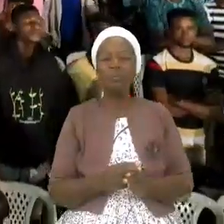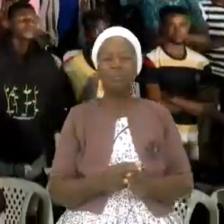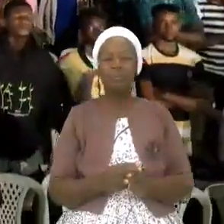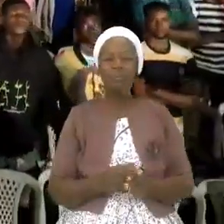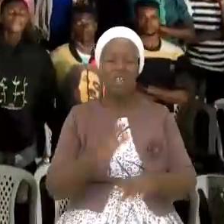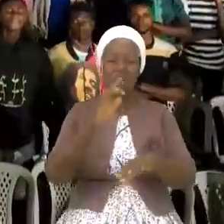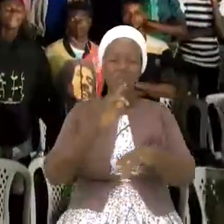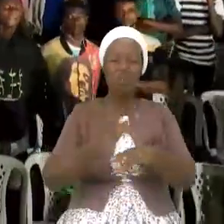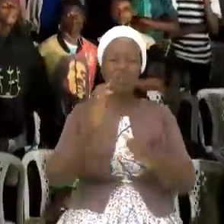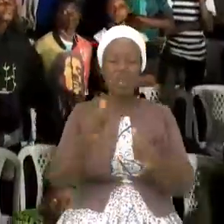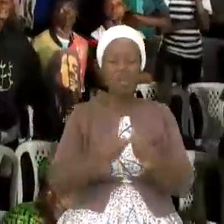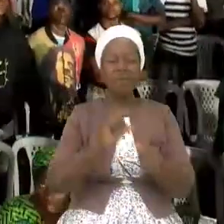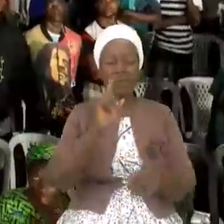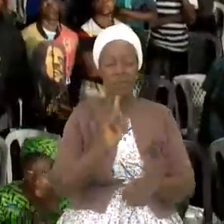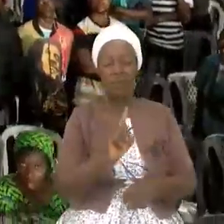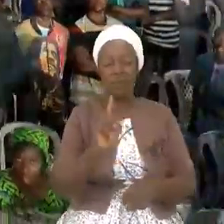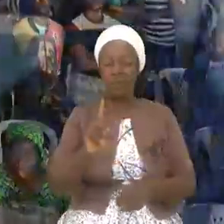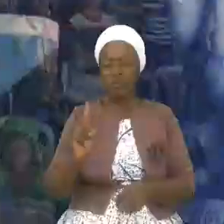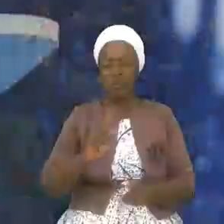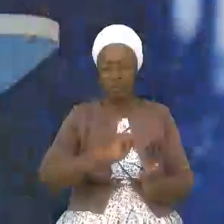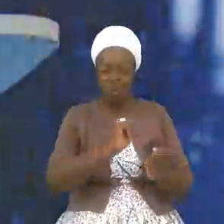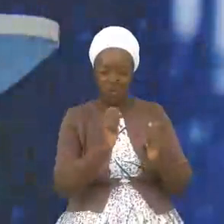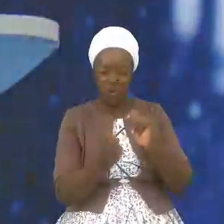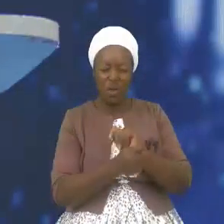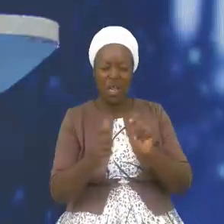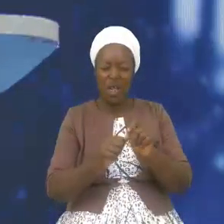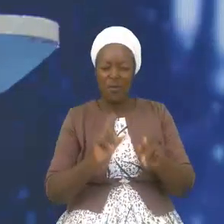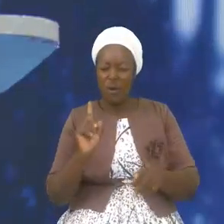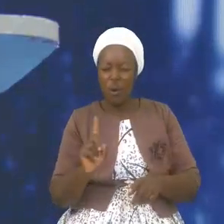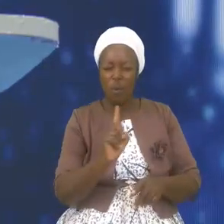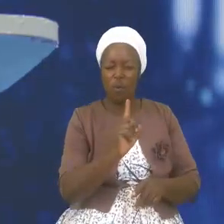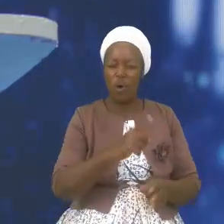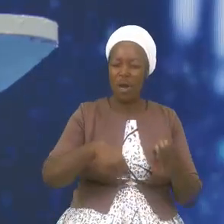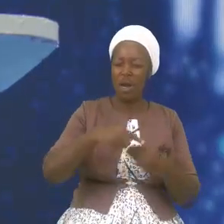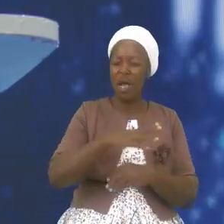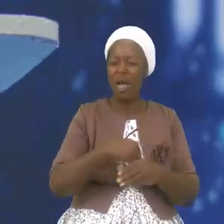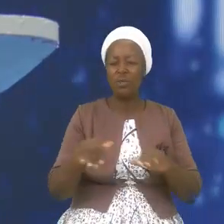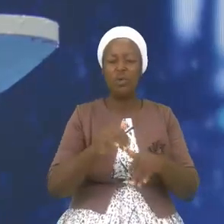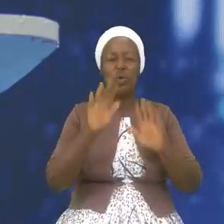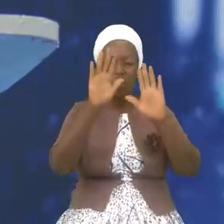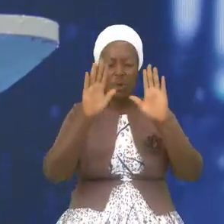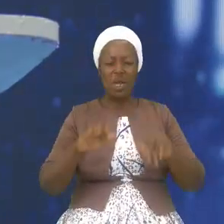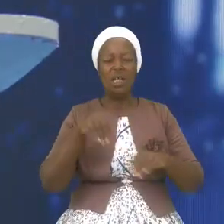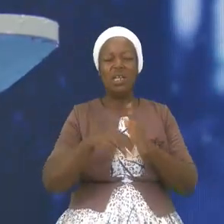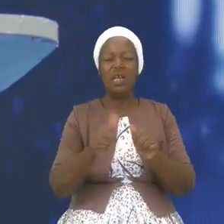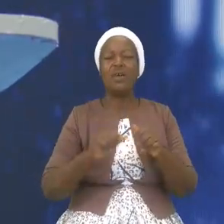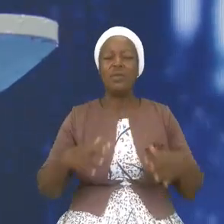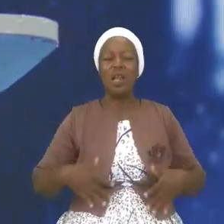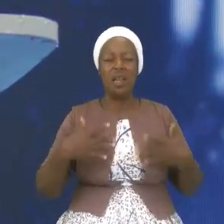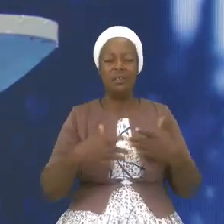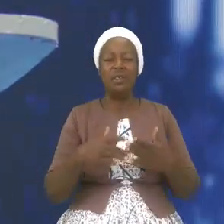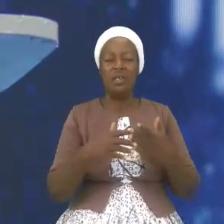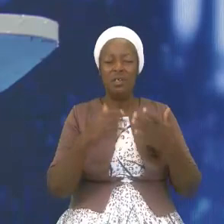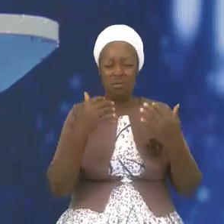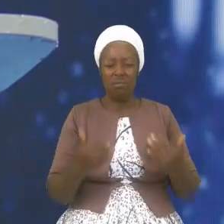everyone around and do wonders in every life, even today, by the manifestation of your